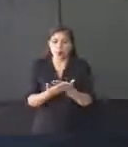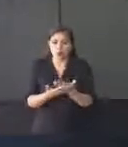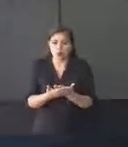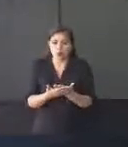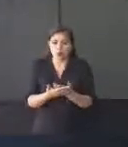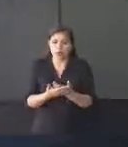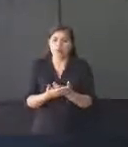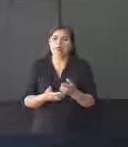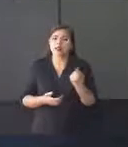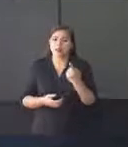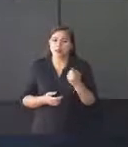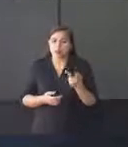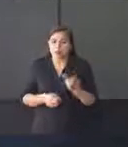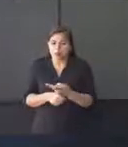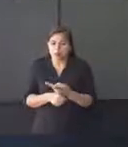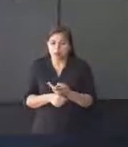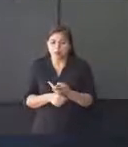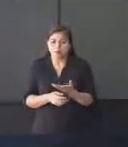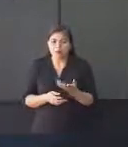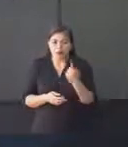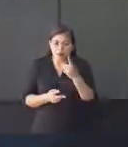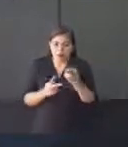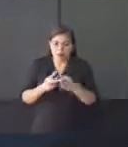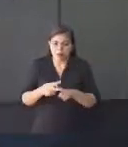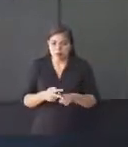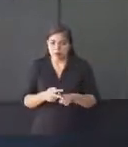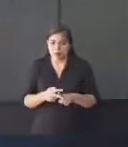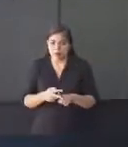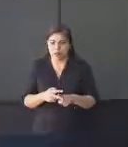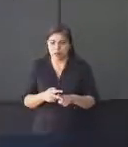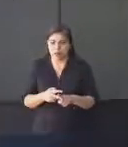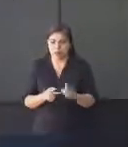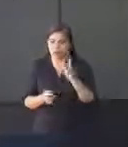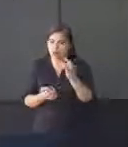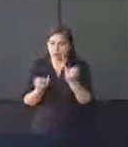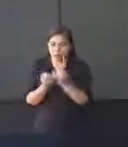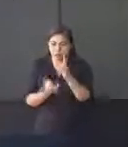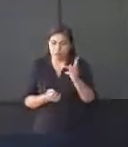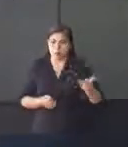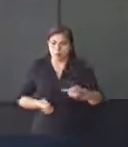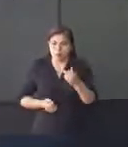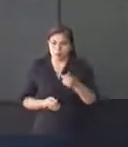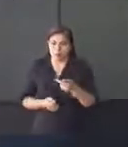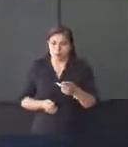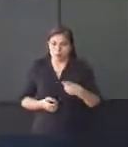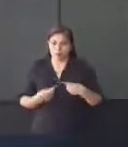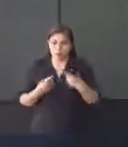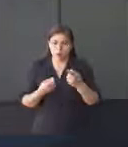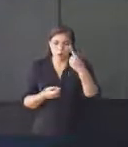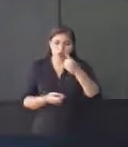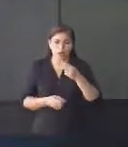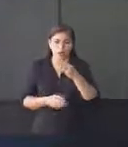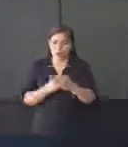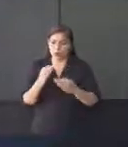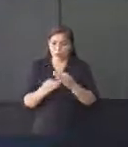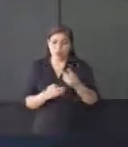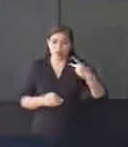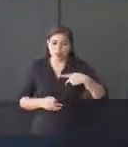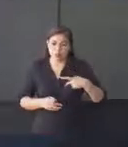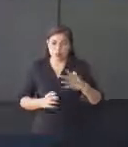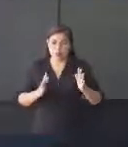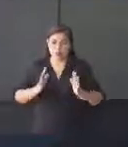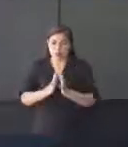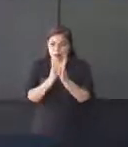don't have enough time. What can you tell us about specific proposals and initiatives, and also a question for all the